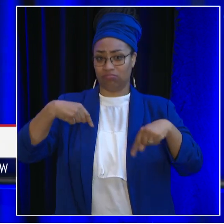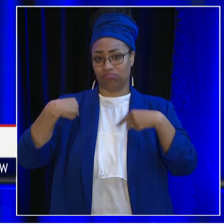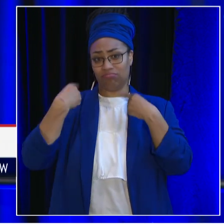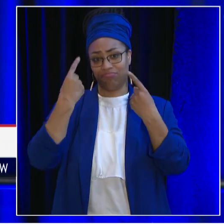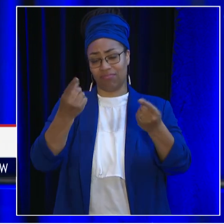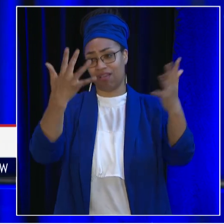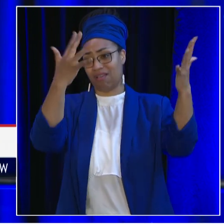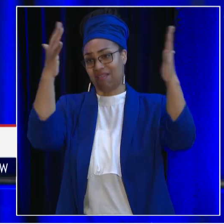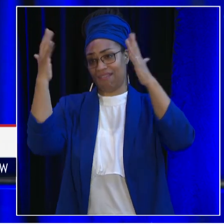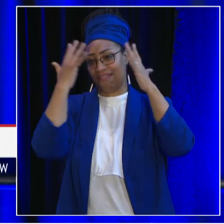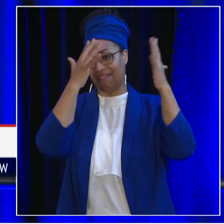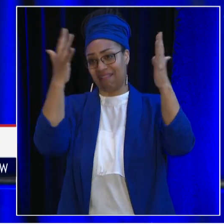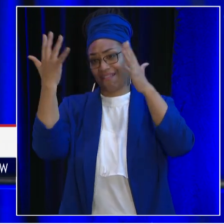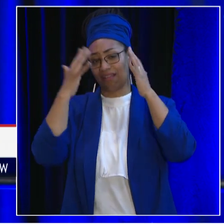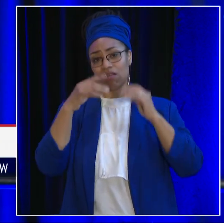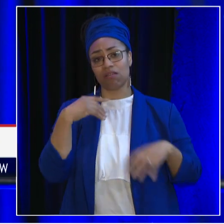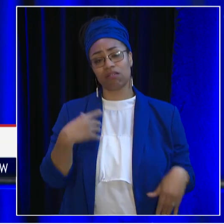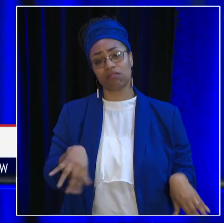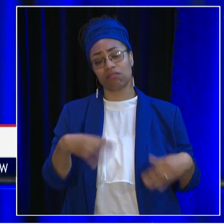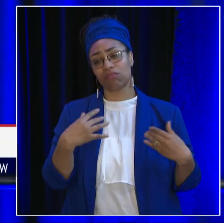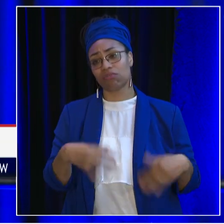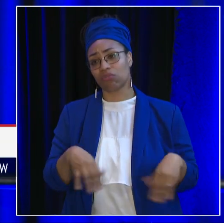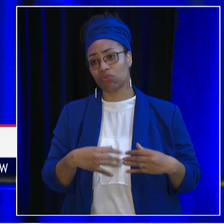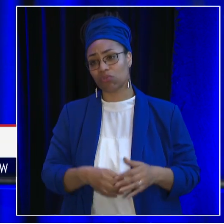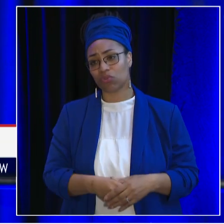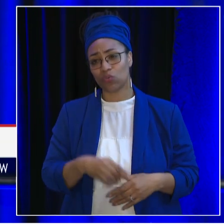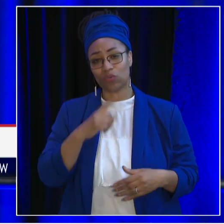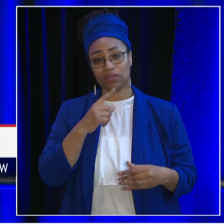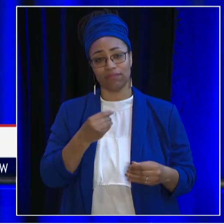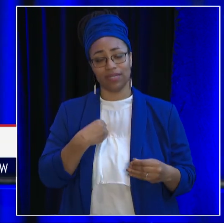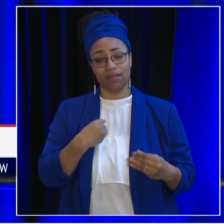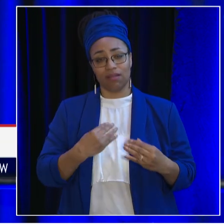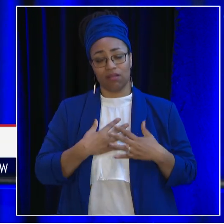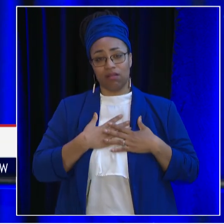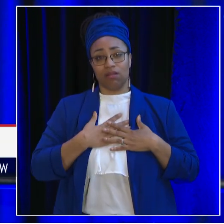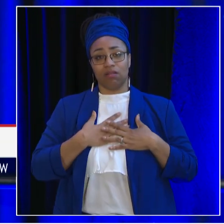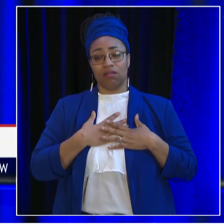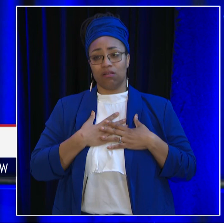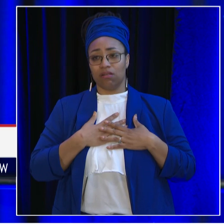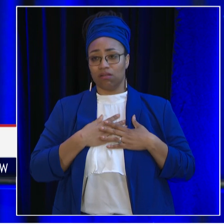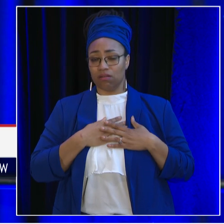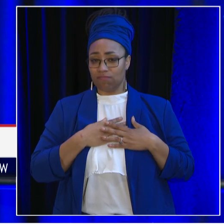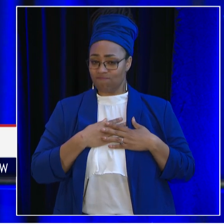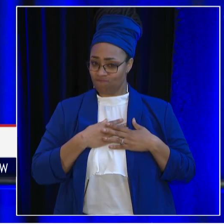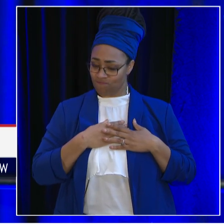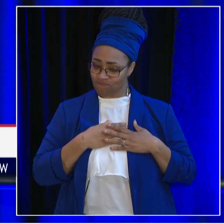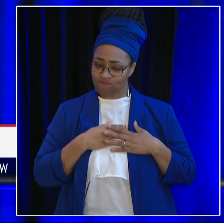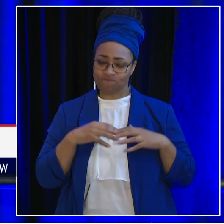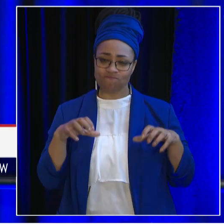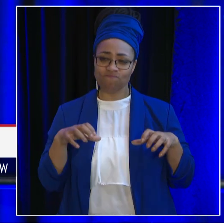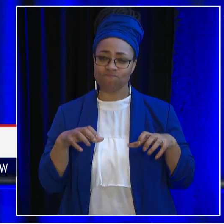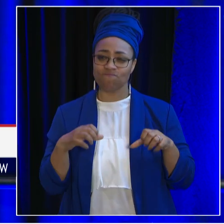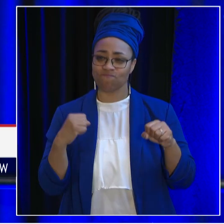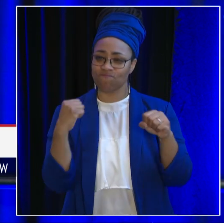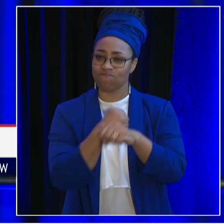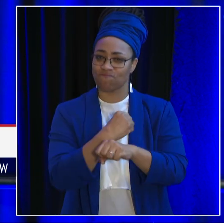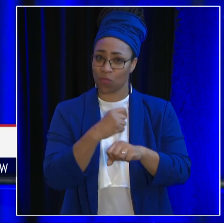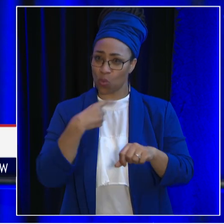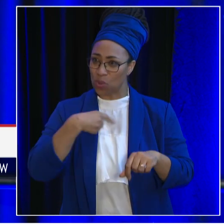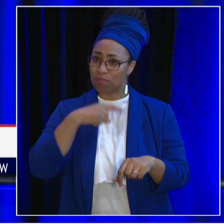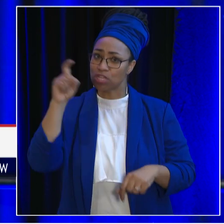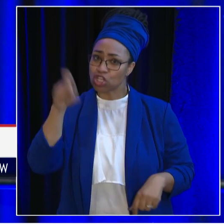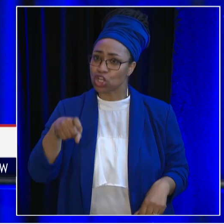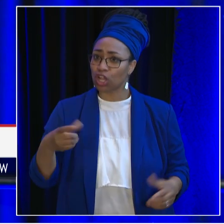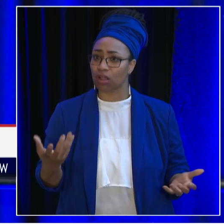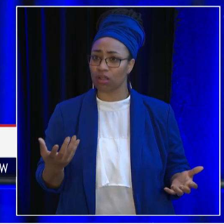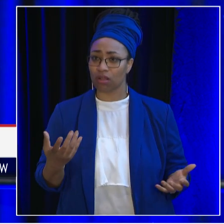And it gives me the resolve to keep fighting for the future that we deserve. And that call is on every single one of